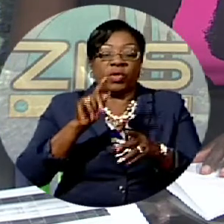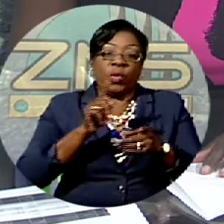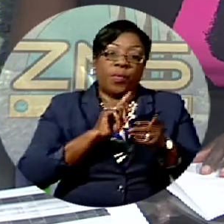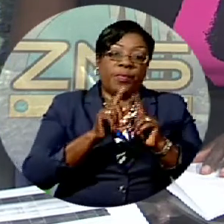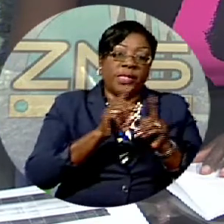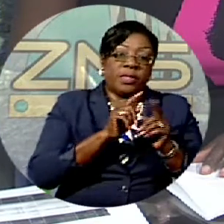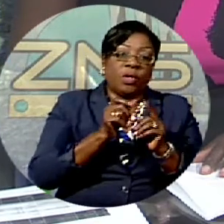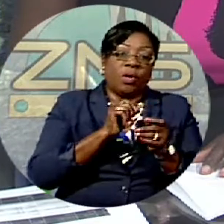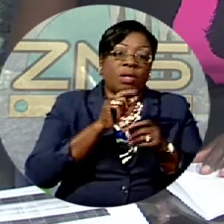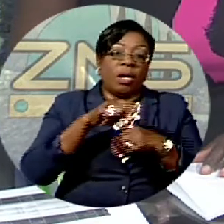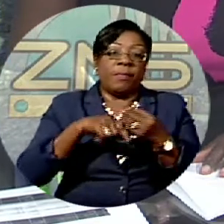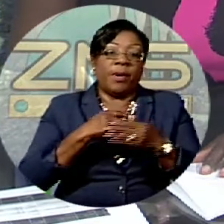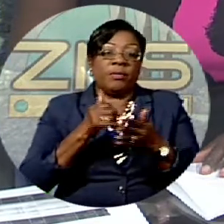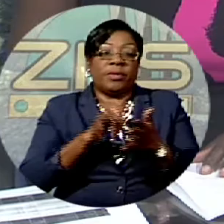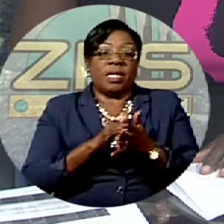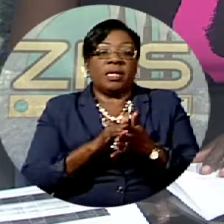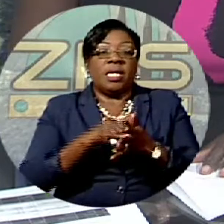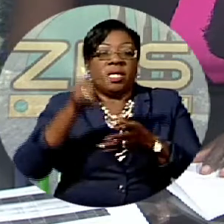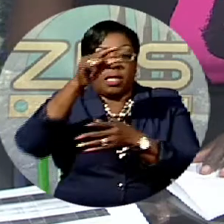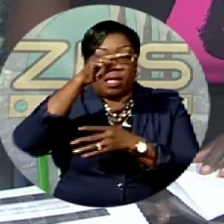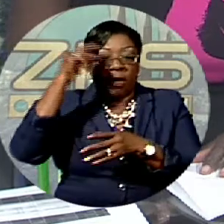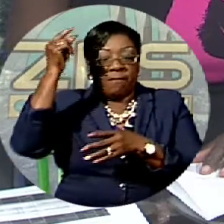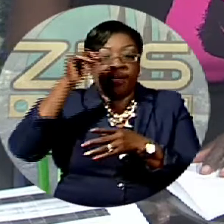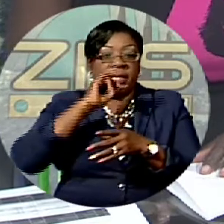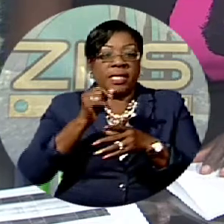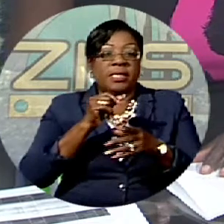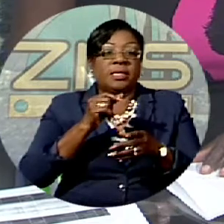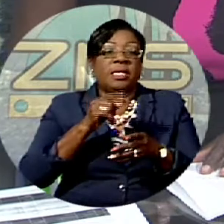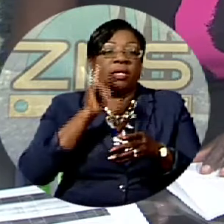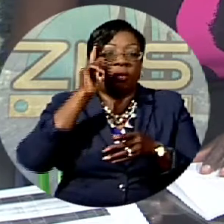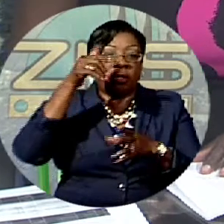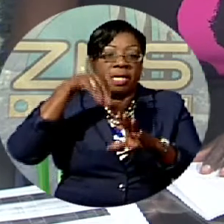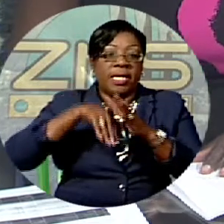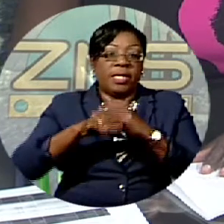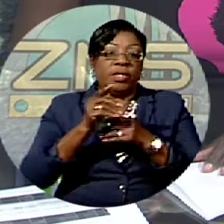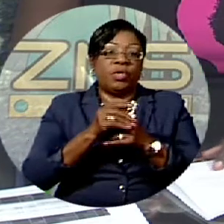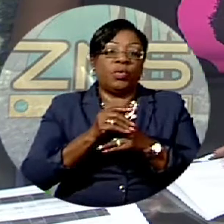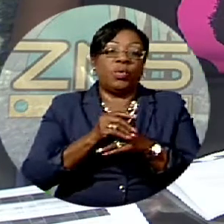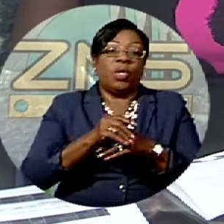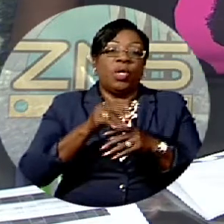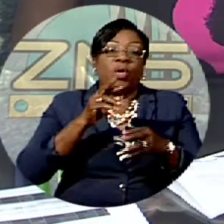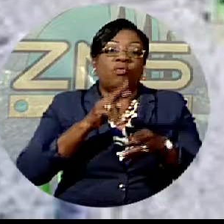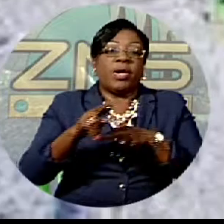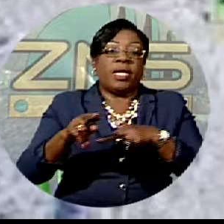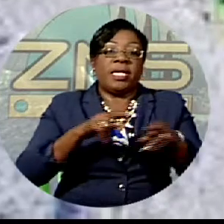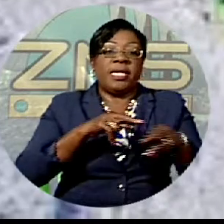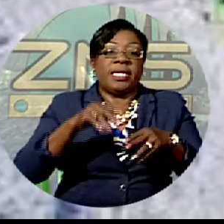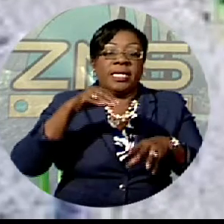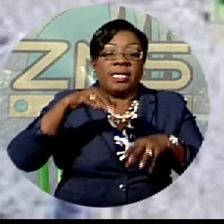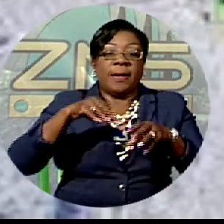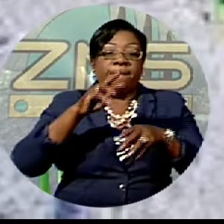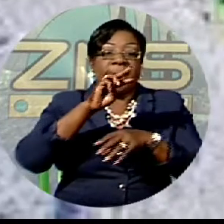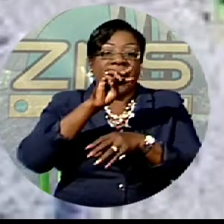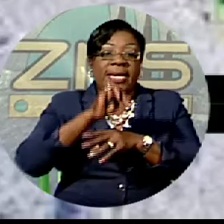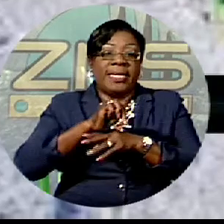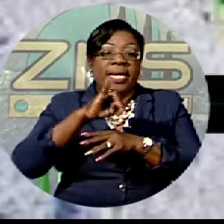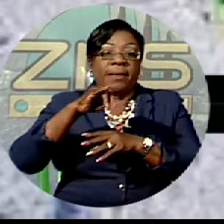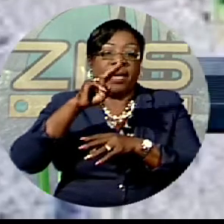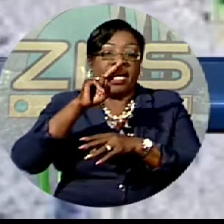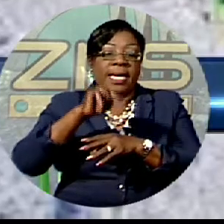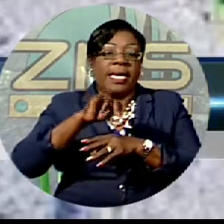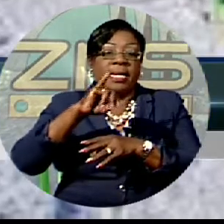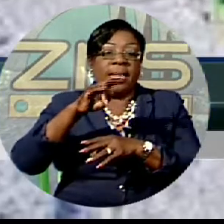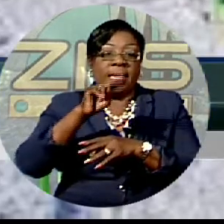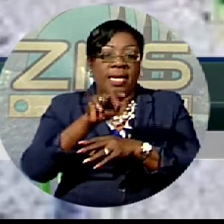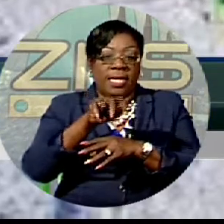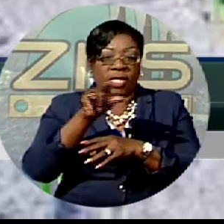proposal at this time, the government is looking into regulating the mining sector. It's an international story that is quickly